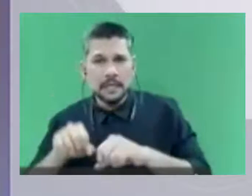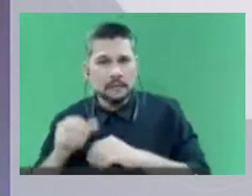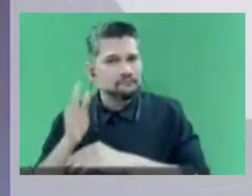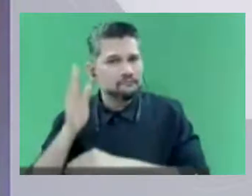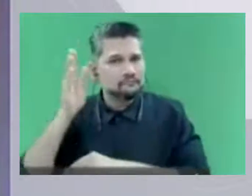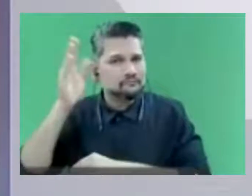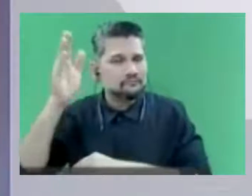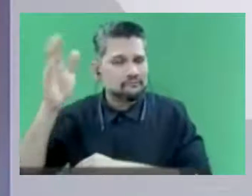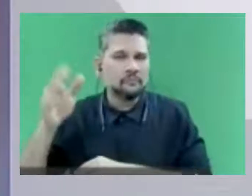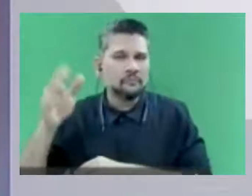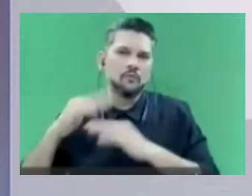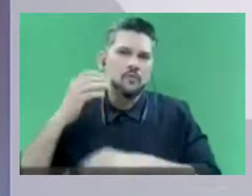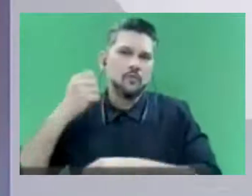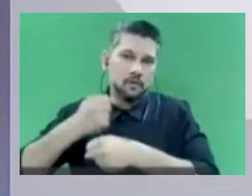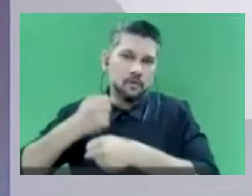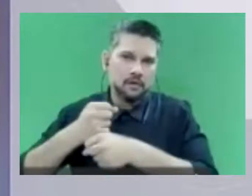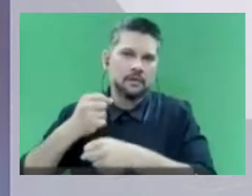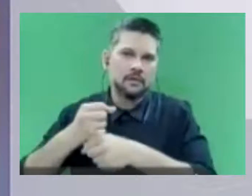very big way.